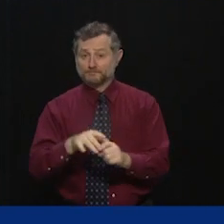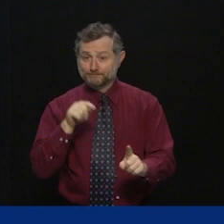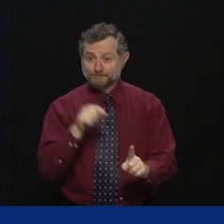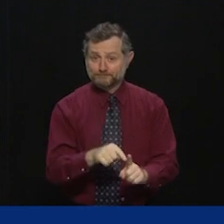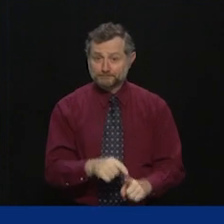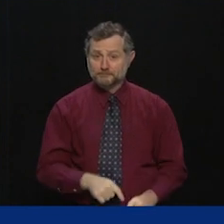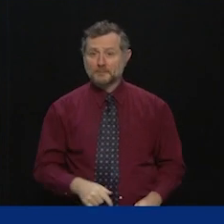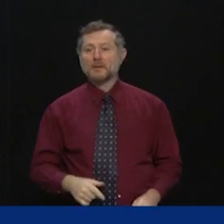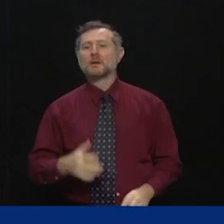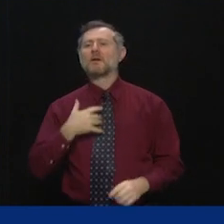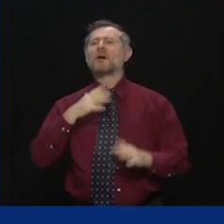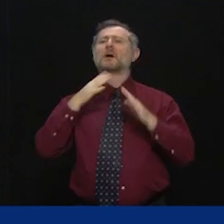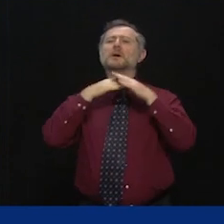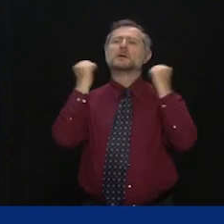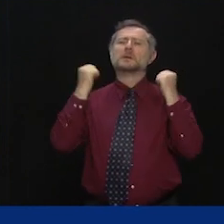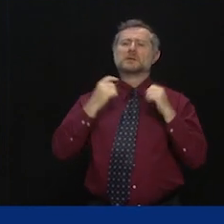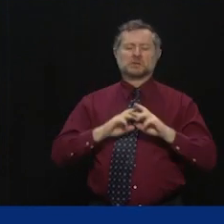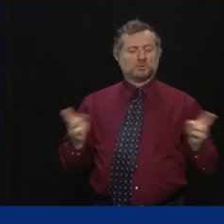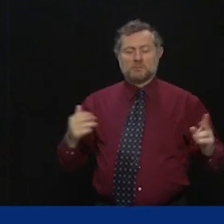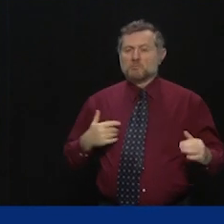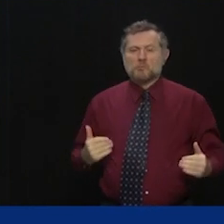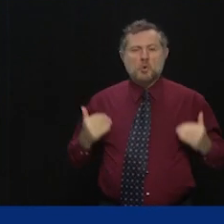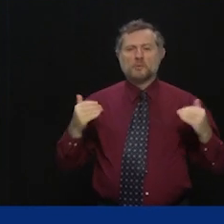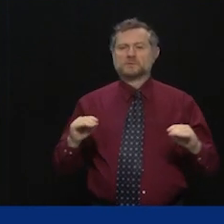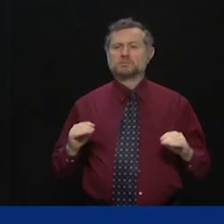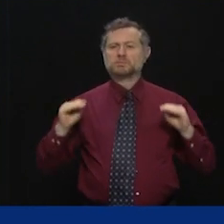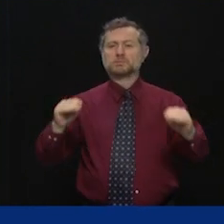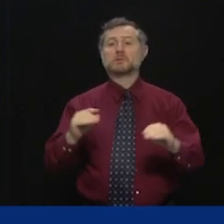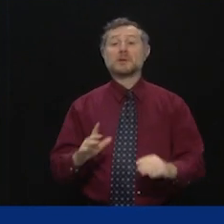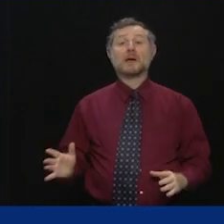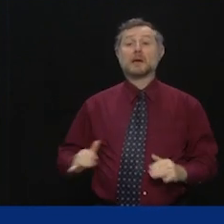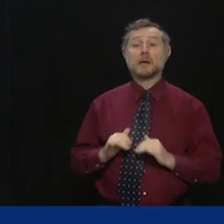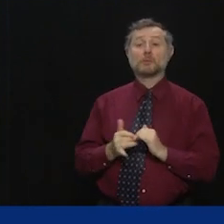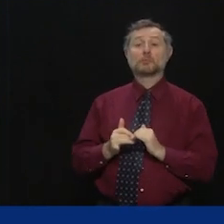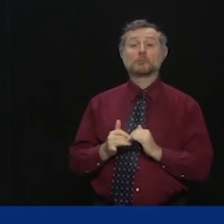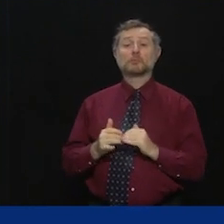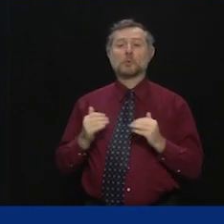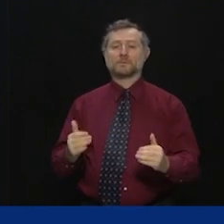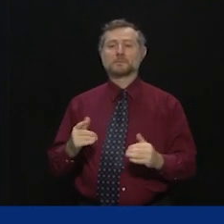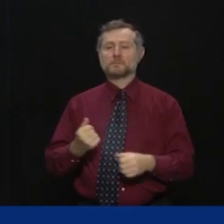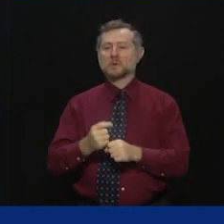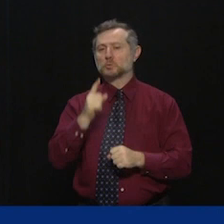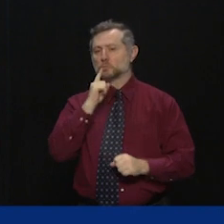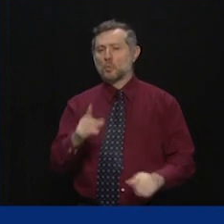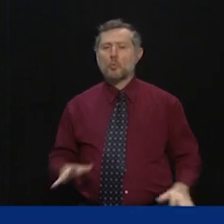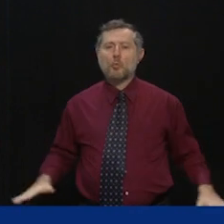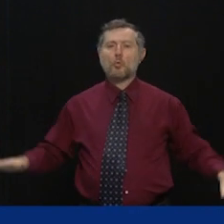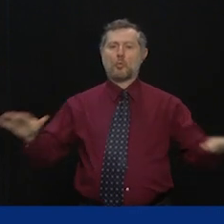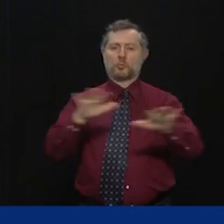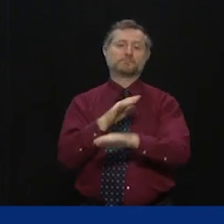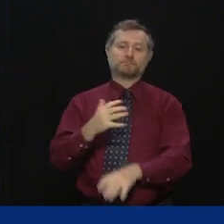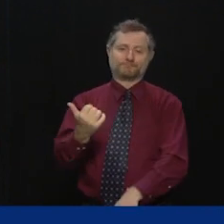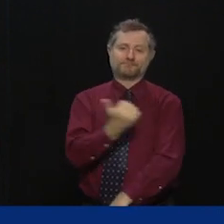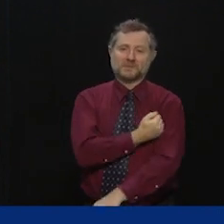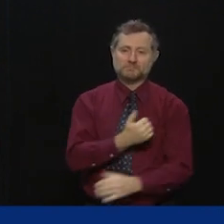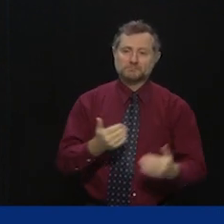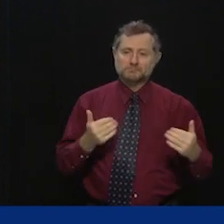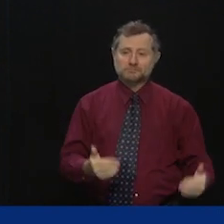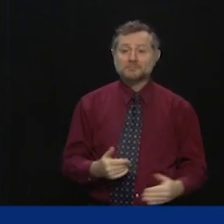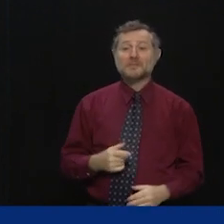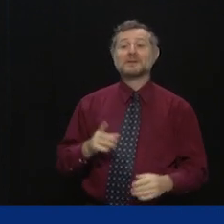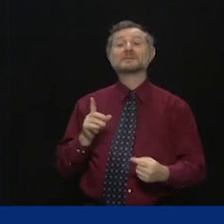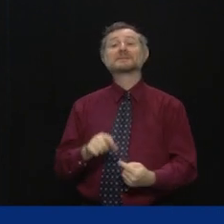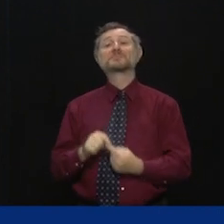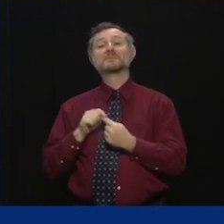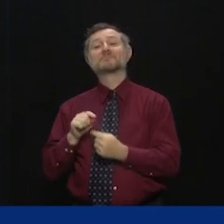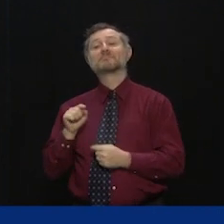done. We want to move on. And the only way we can do that is to ensure that everyone is vaccinated, but particularly